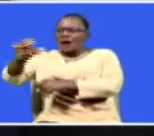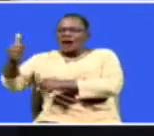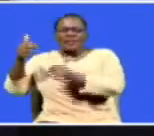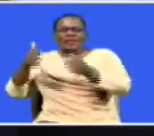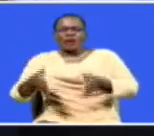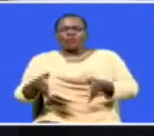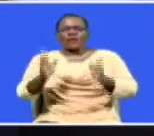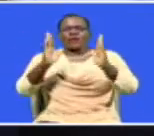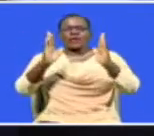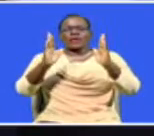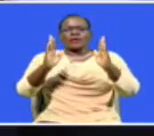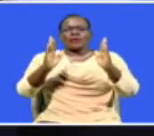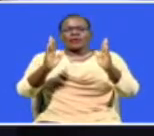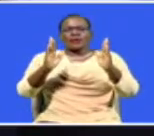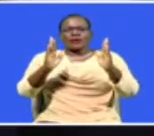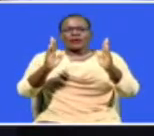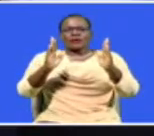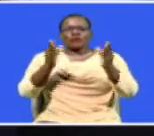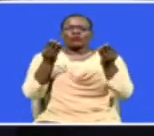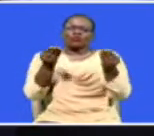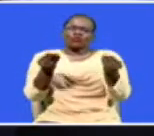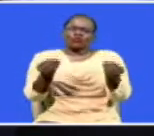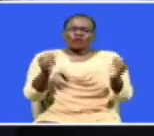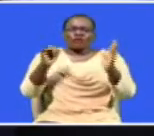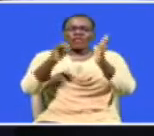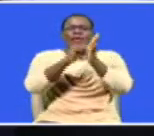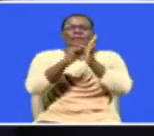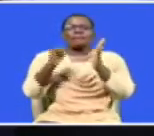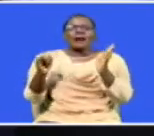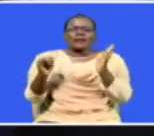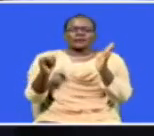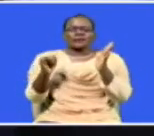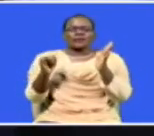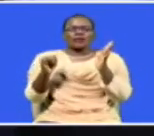possible avenue to mitigate the impact on commuters.